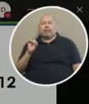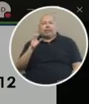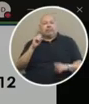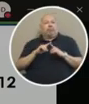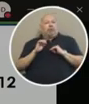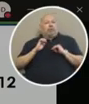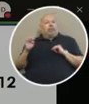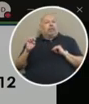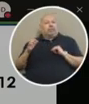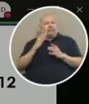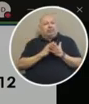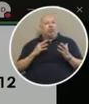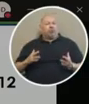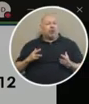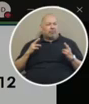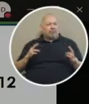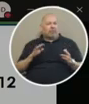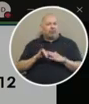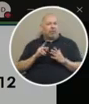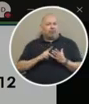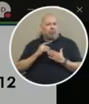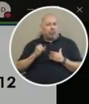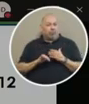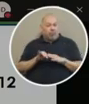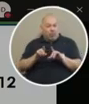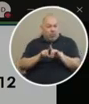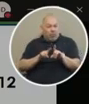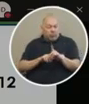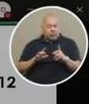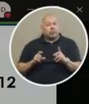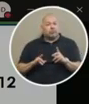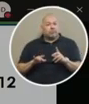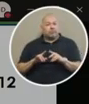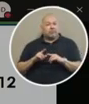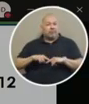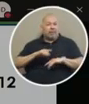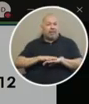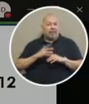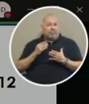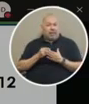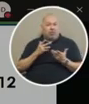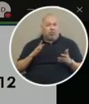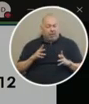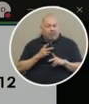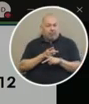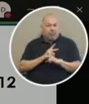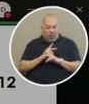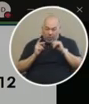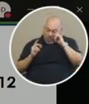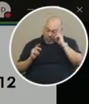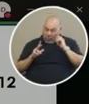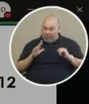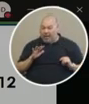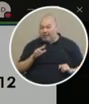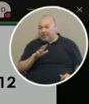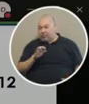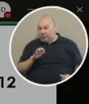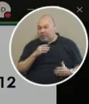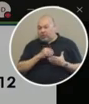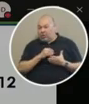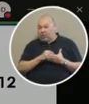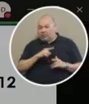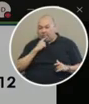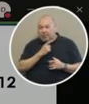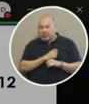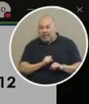the recommendations that we'll make on that program will also fall back on the amount that's already been borrowed against that program. We borrowed $35 million for public